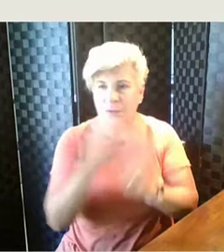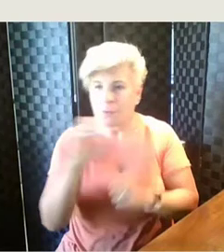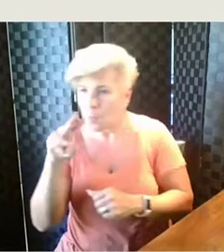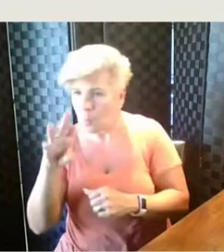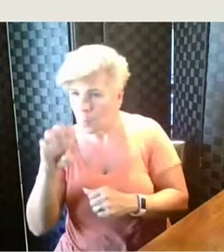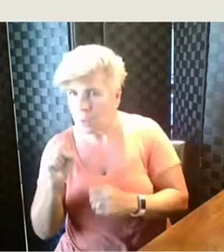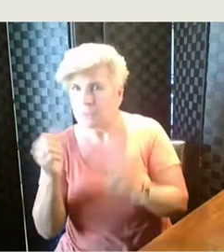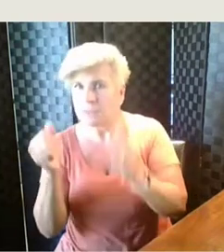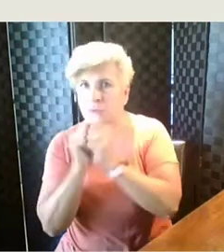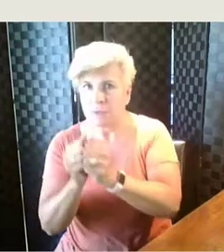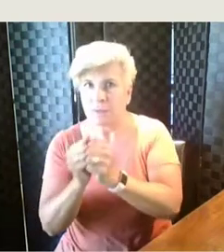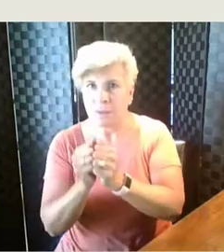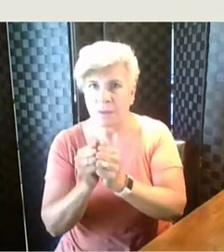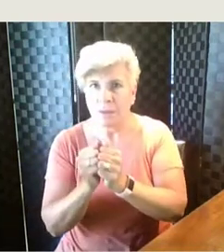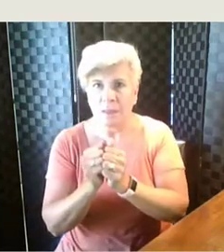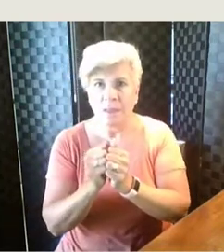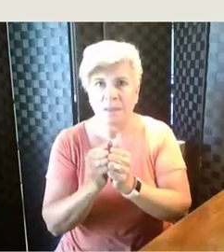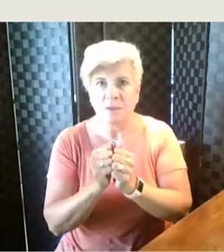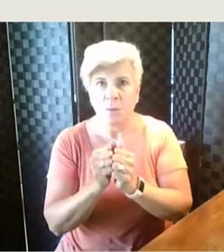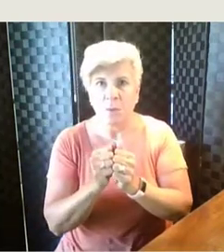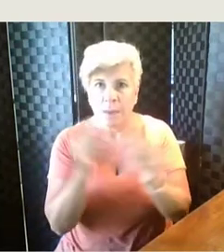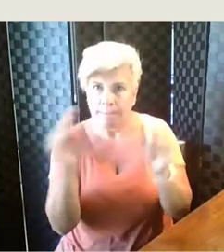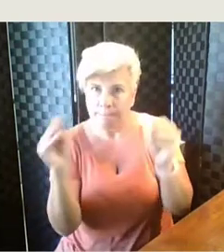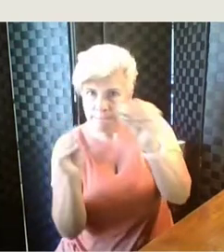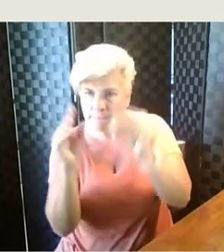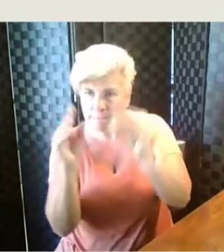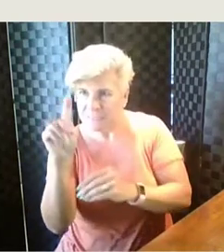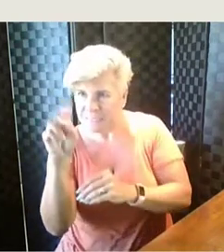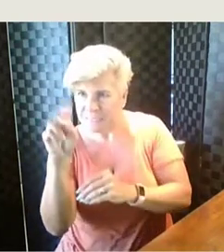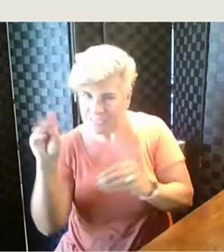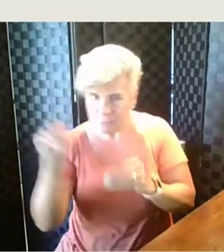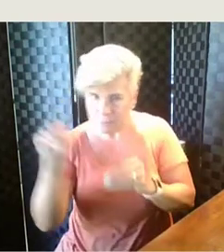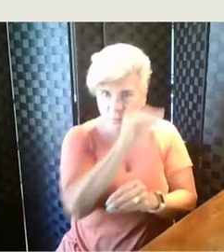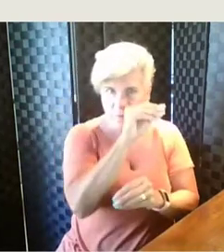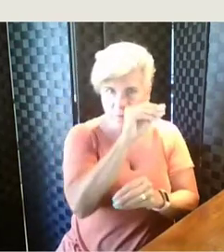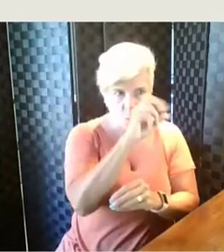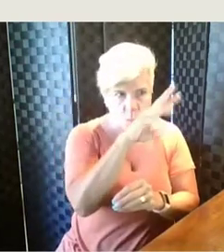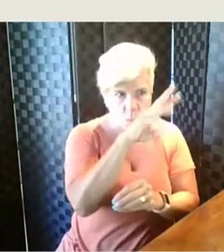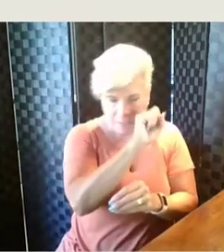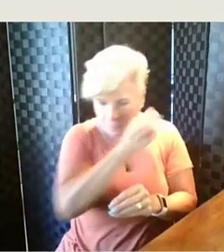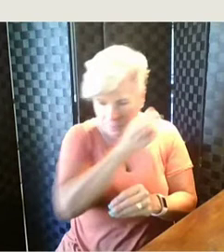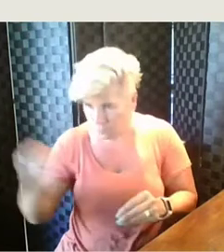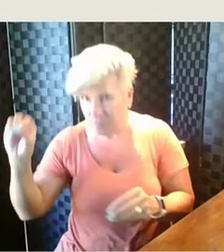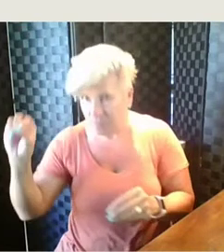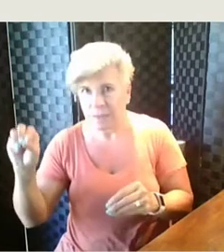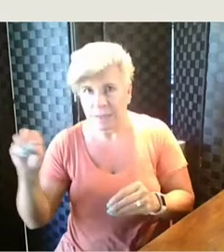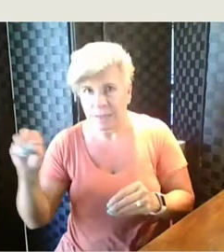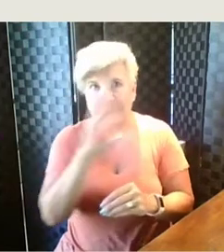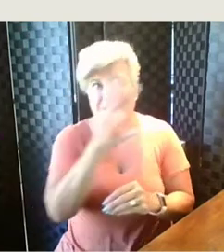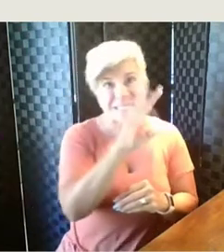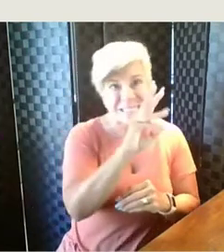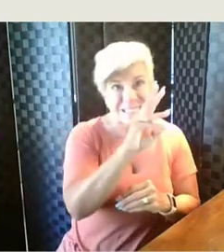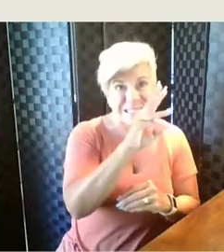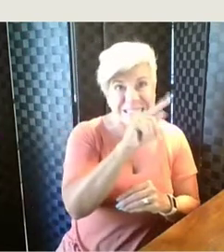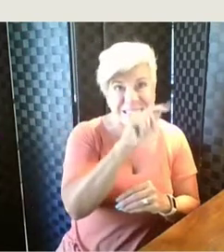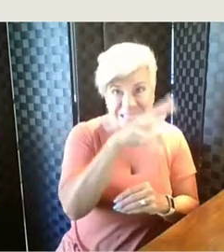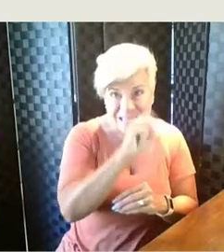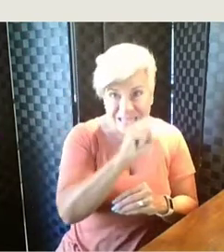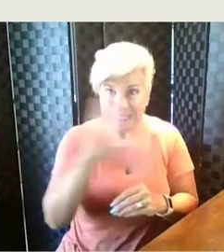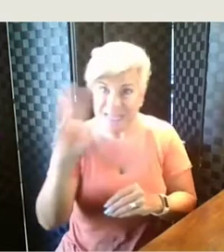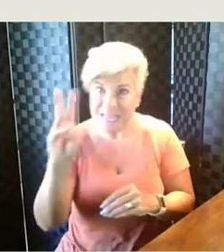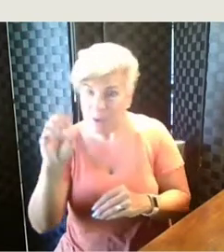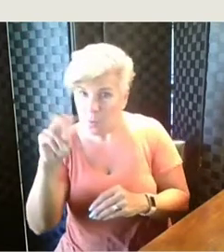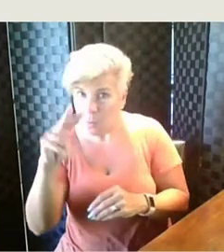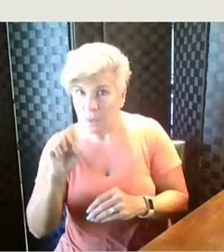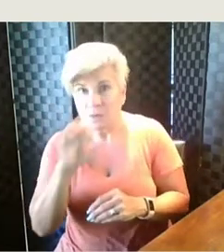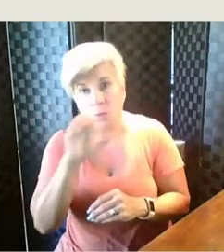ones, so we could act out the problem by moving the tens and ones together. We end up with 6 tens and 8 ones,